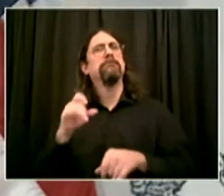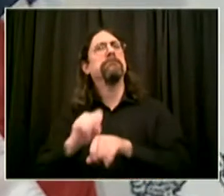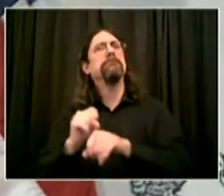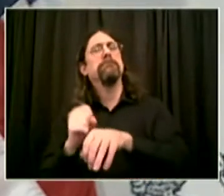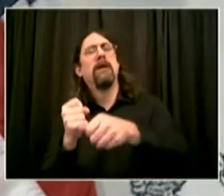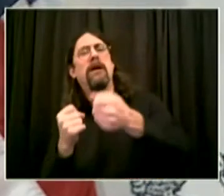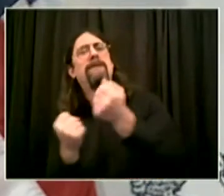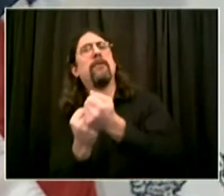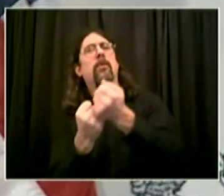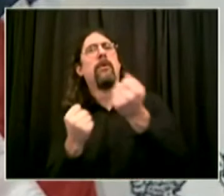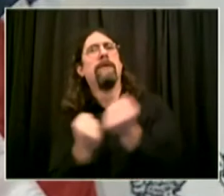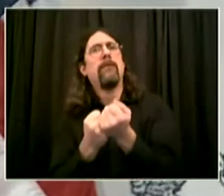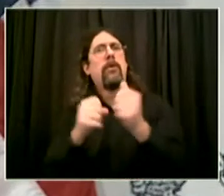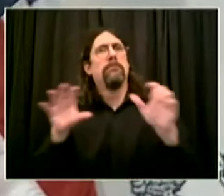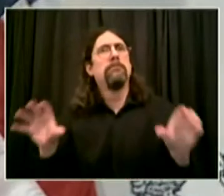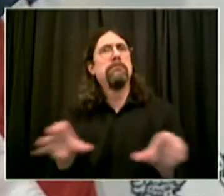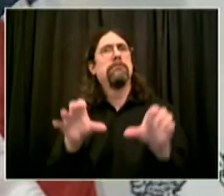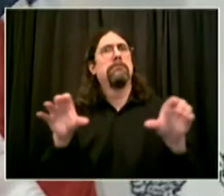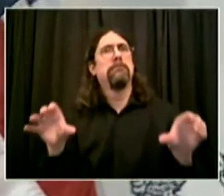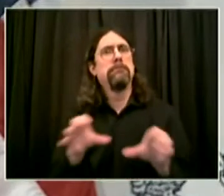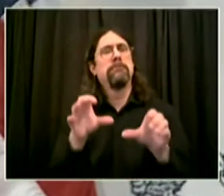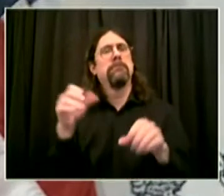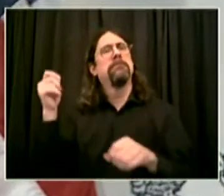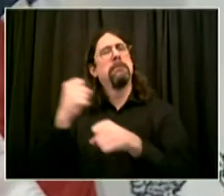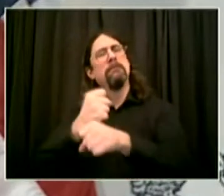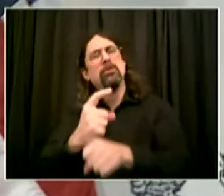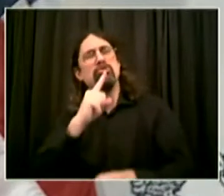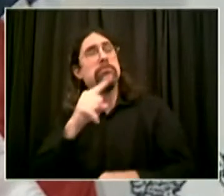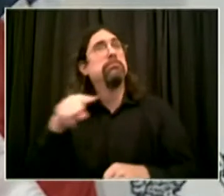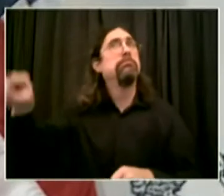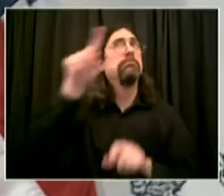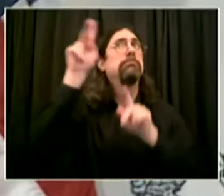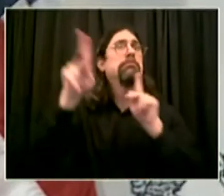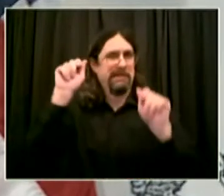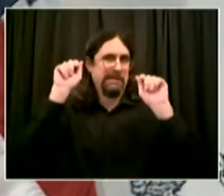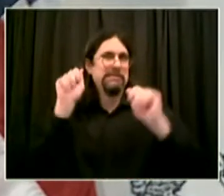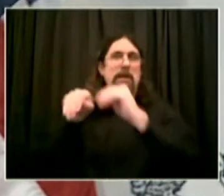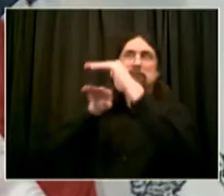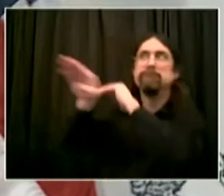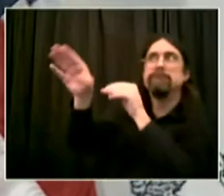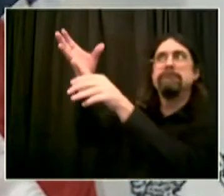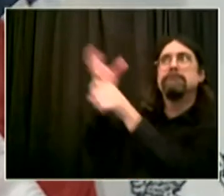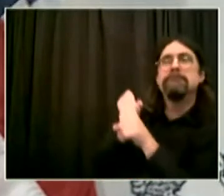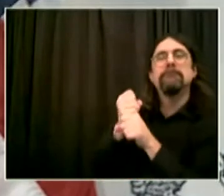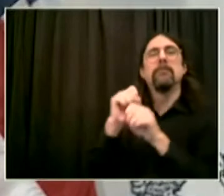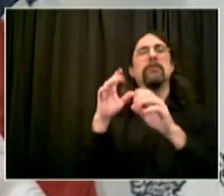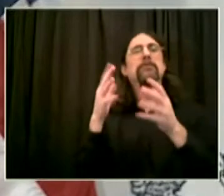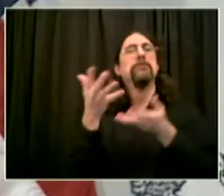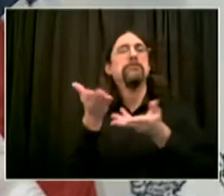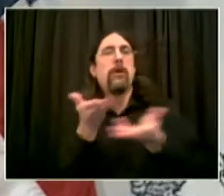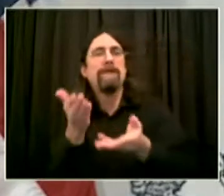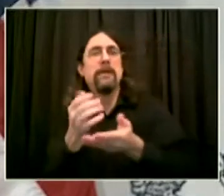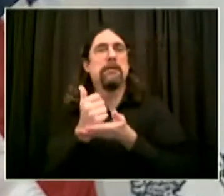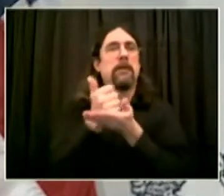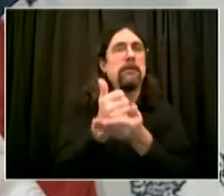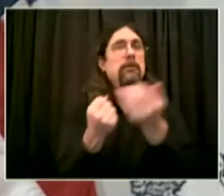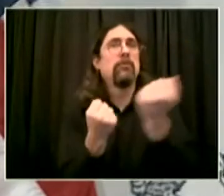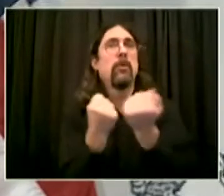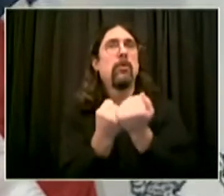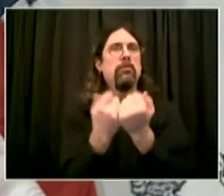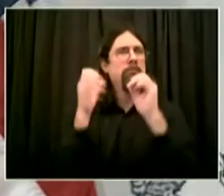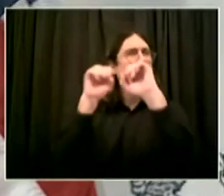need, but also in her recent work, leading an effort to